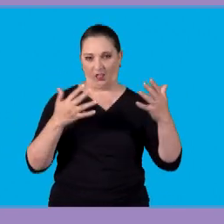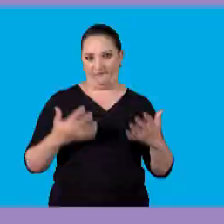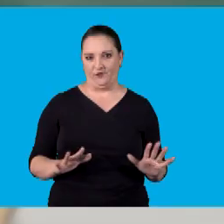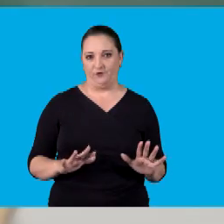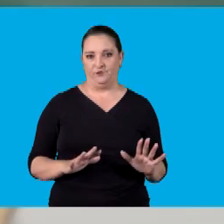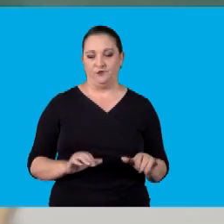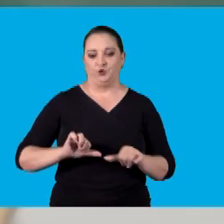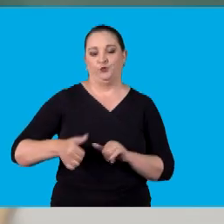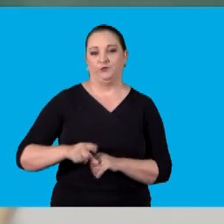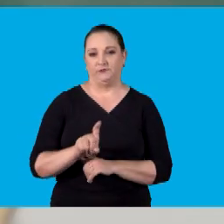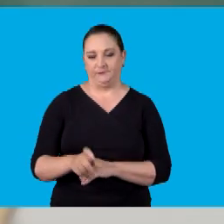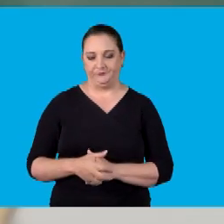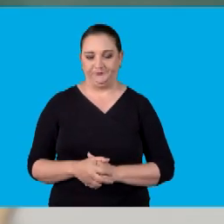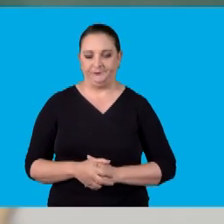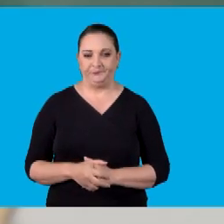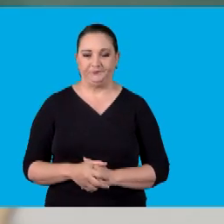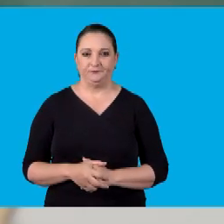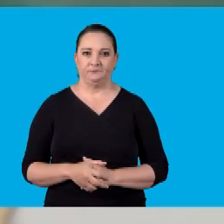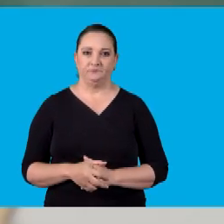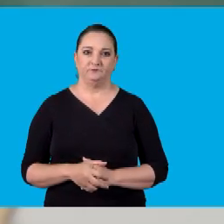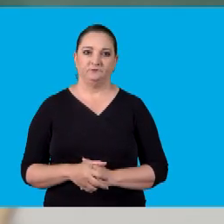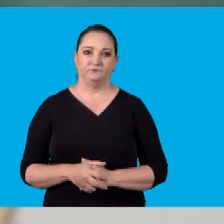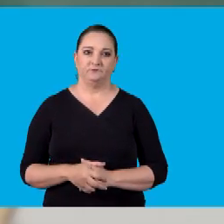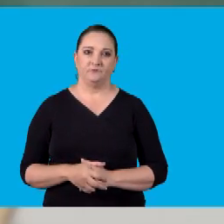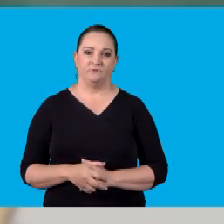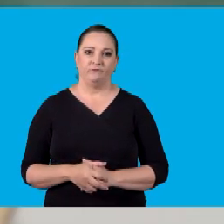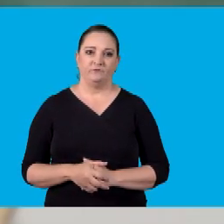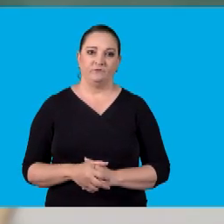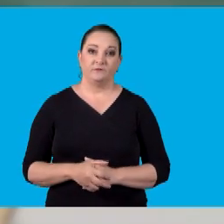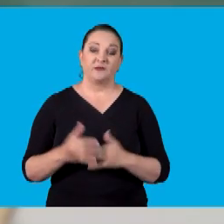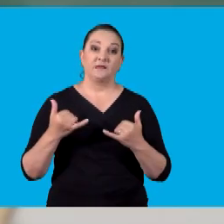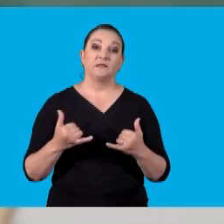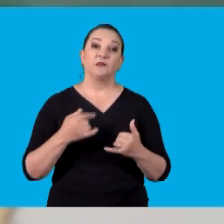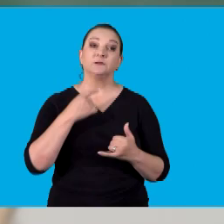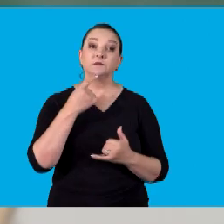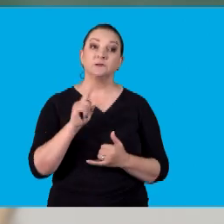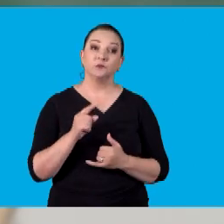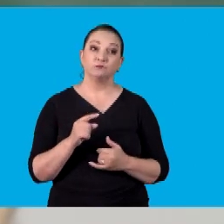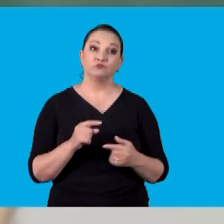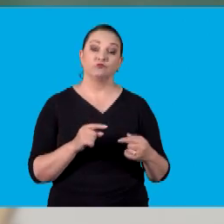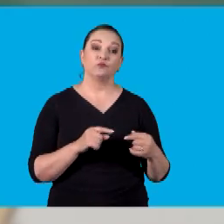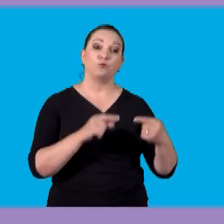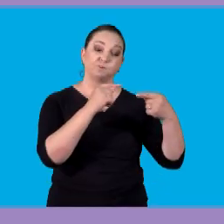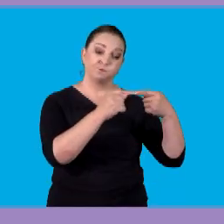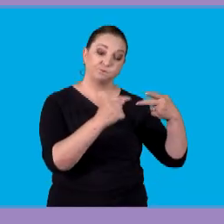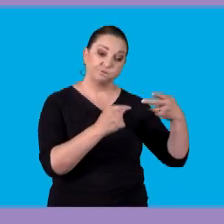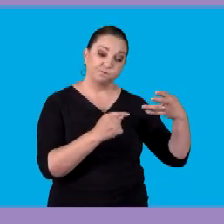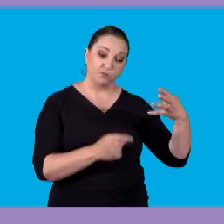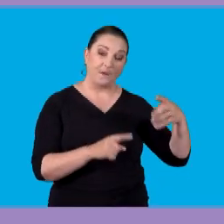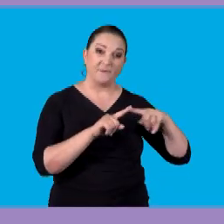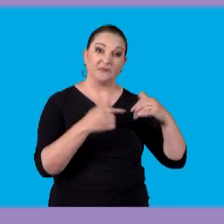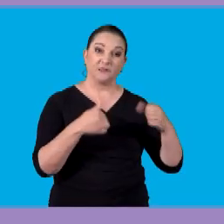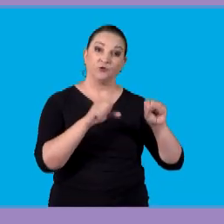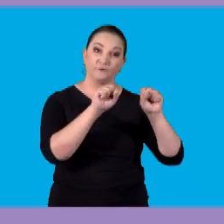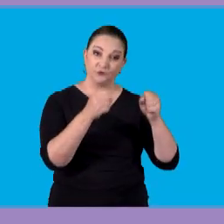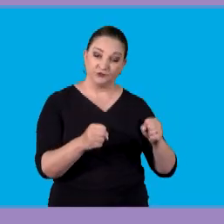Let's move on to our next question. Our next question there also says, list the